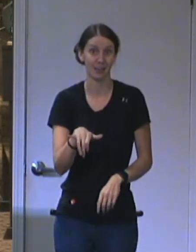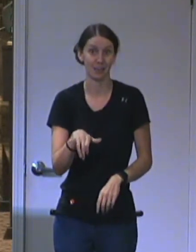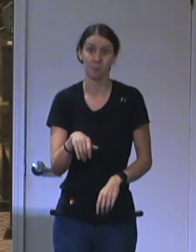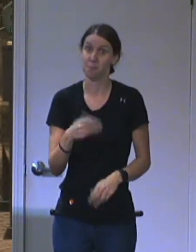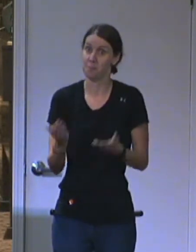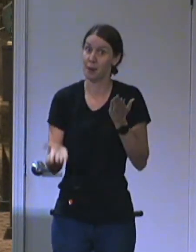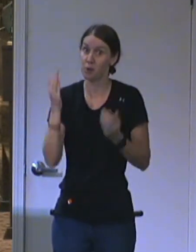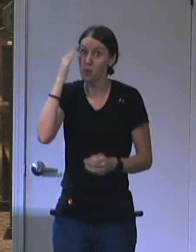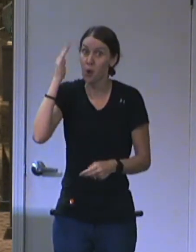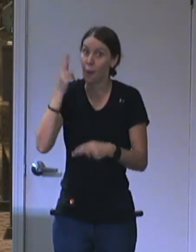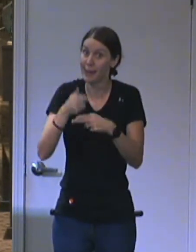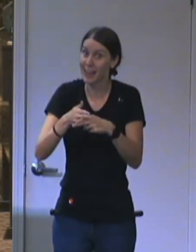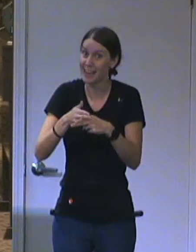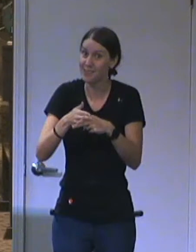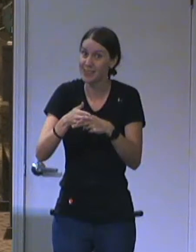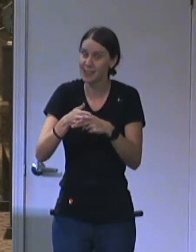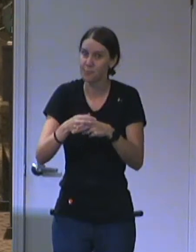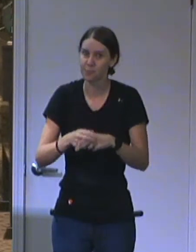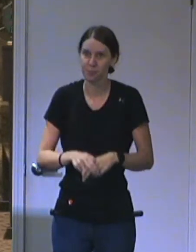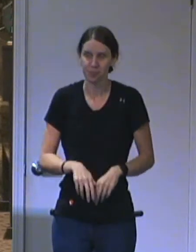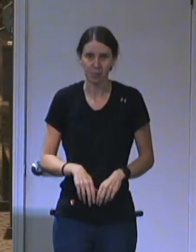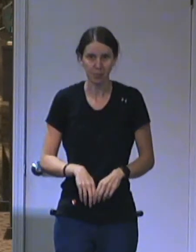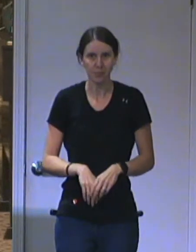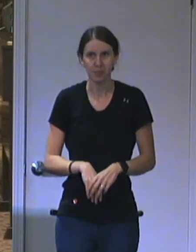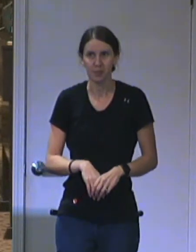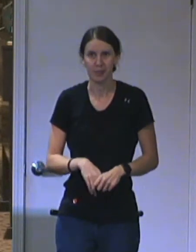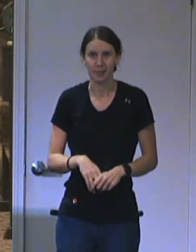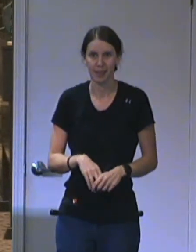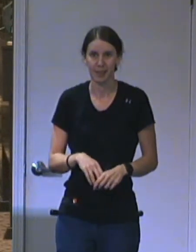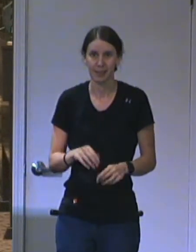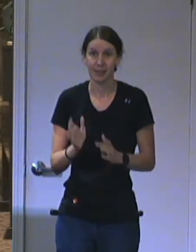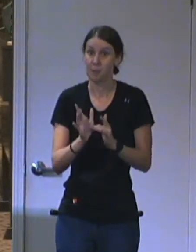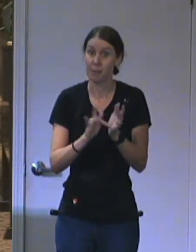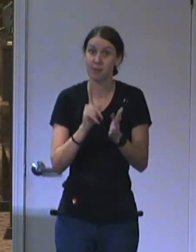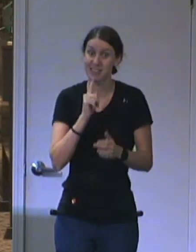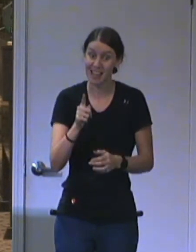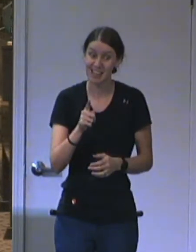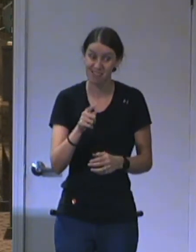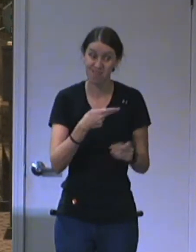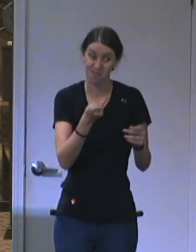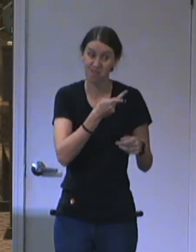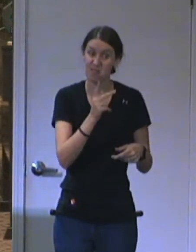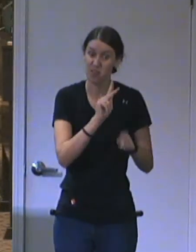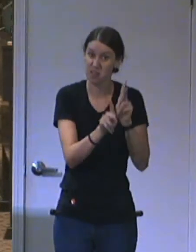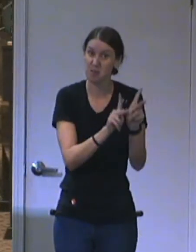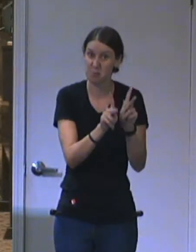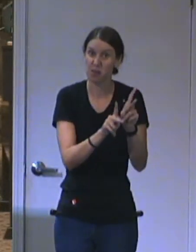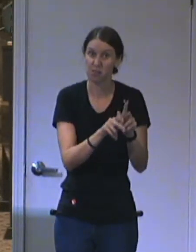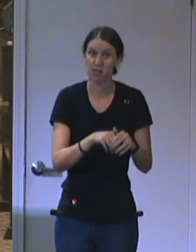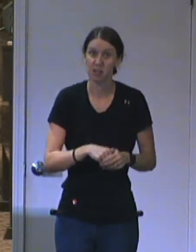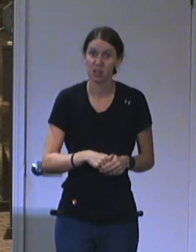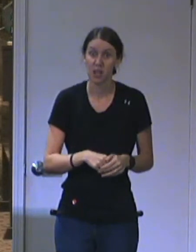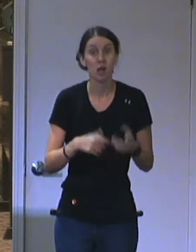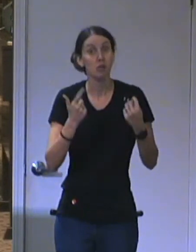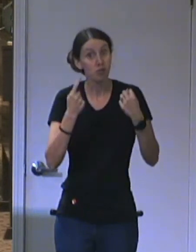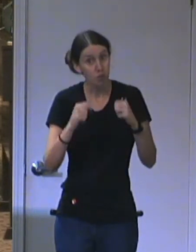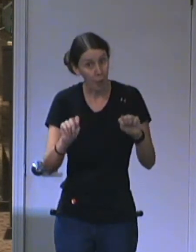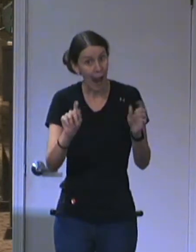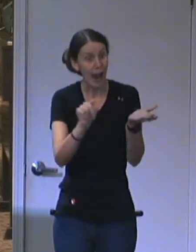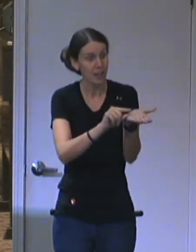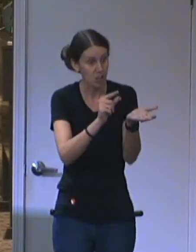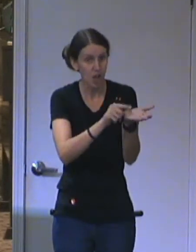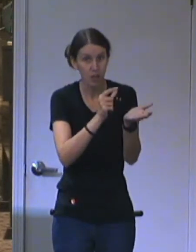now. And he says, that's okay because they're people. Try to win them to Christ, but